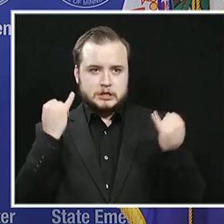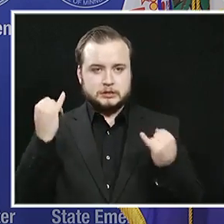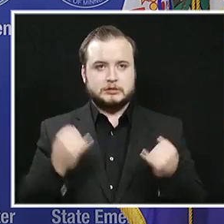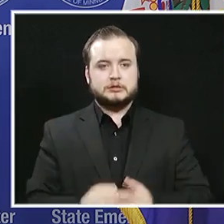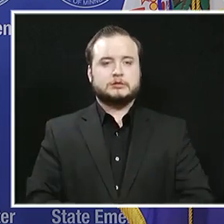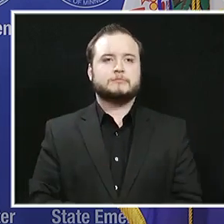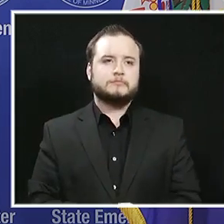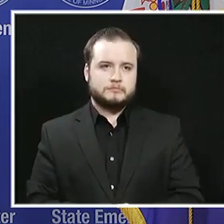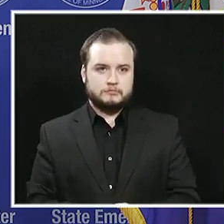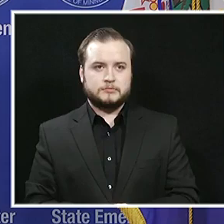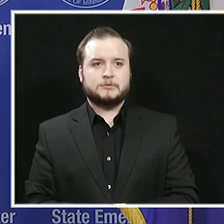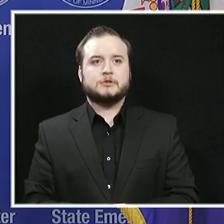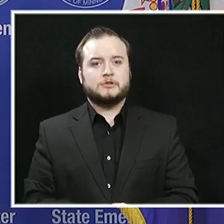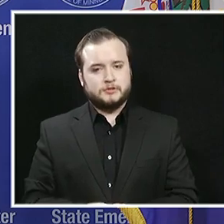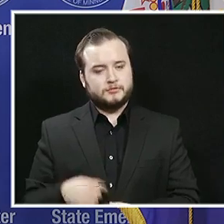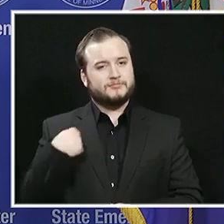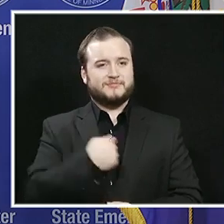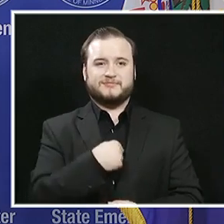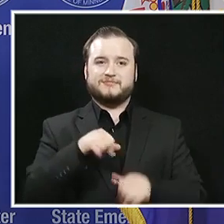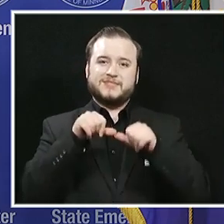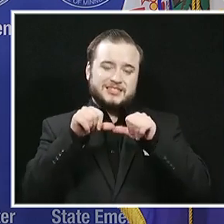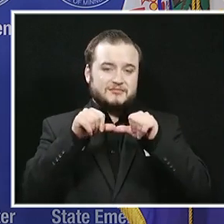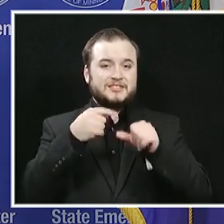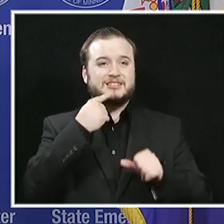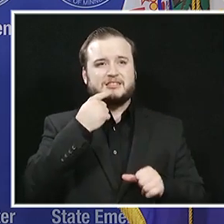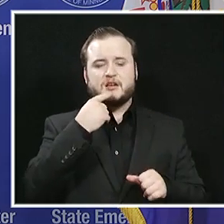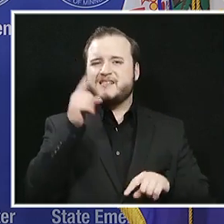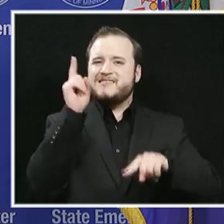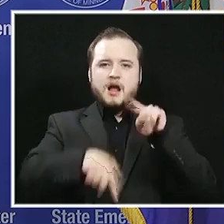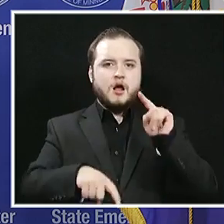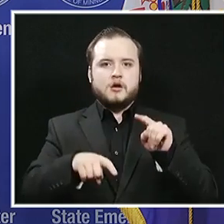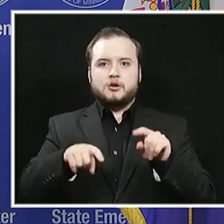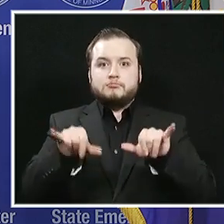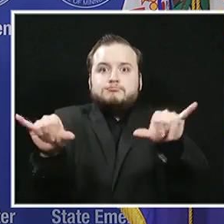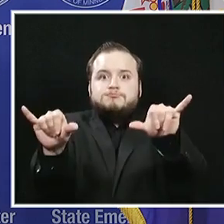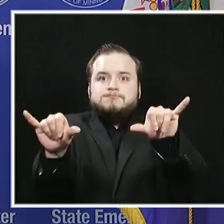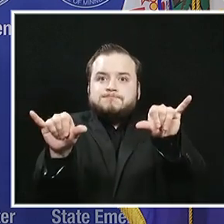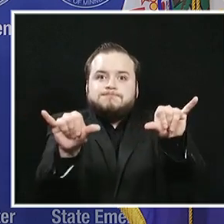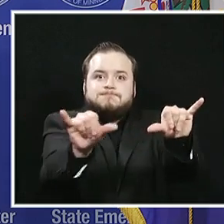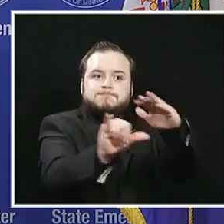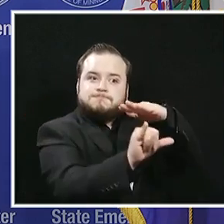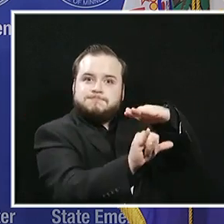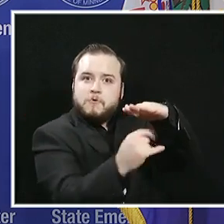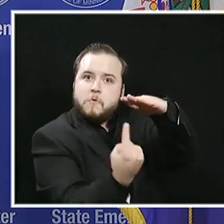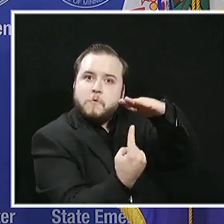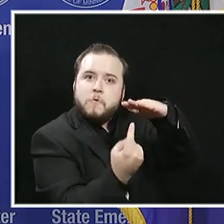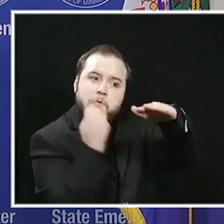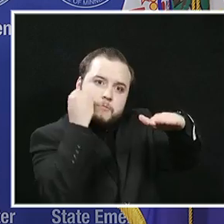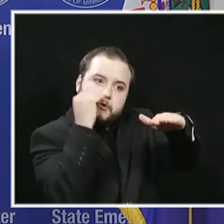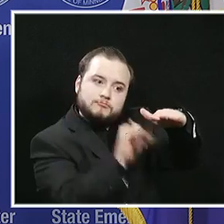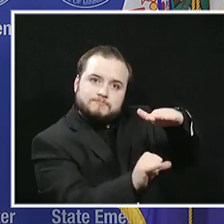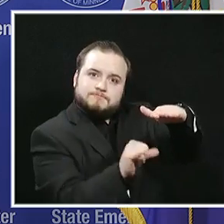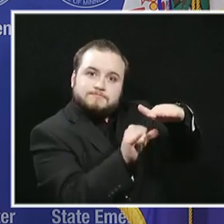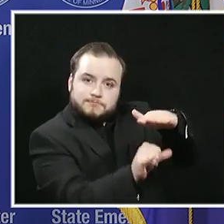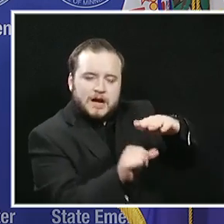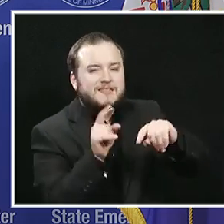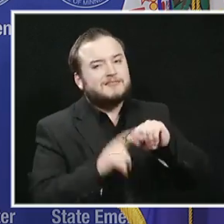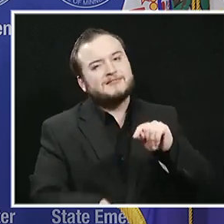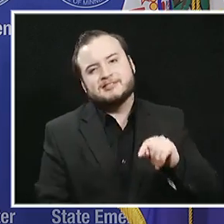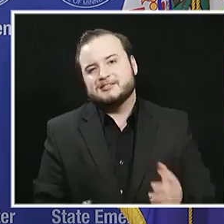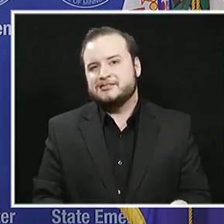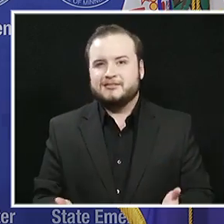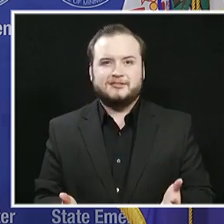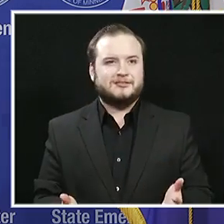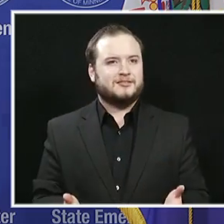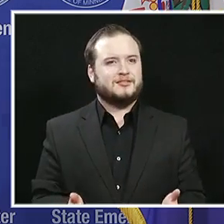say on this is, you cannot isolate people indefinitely till that happens. And Minnesotans have found the middle way. Again, it's not that light switch. It's